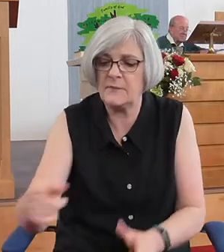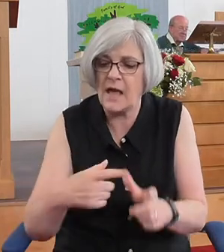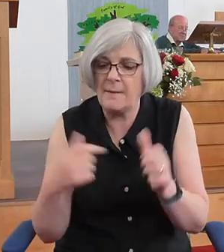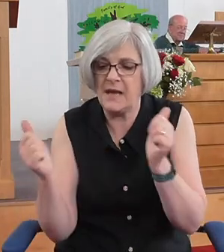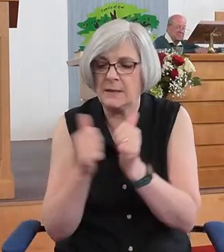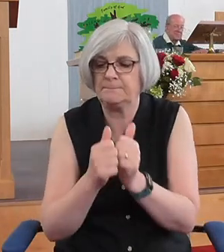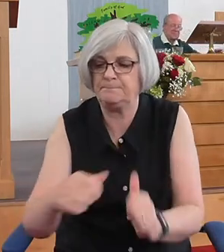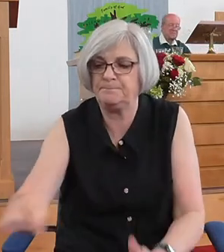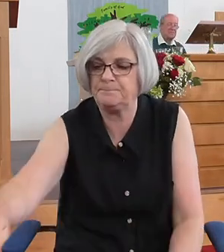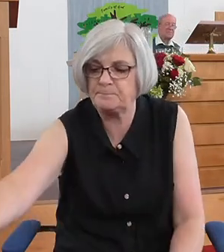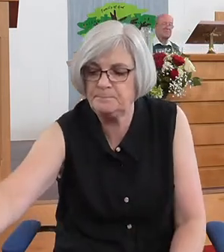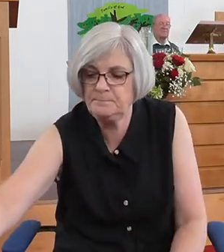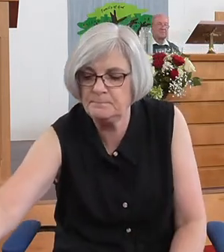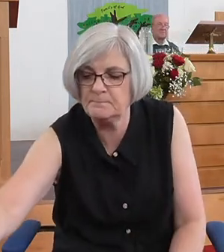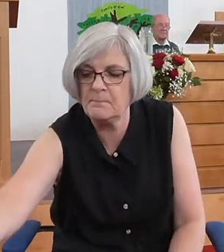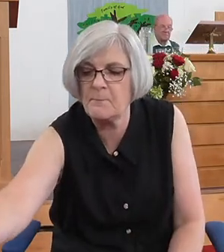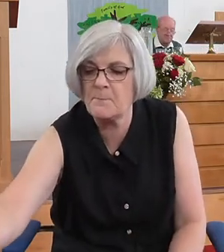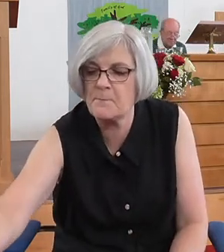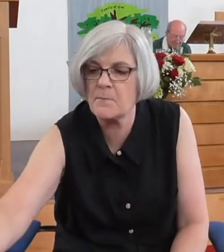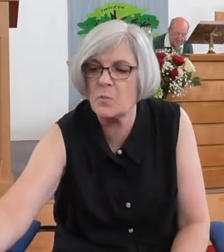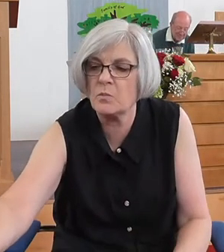Amen."